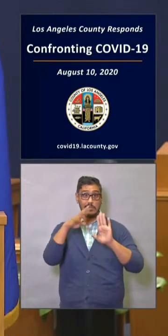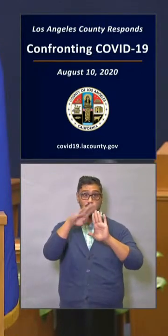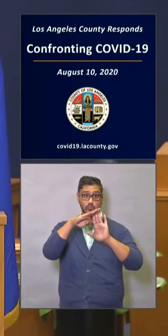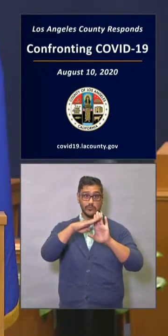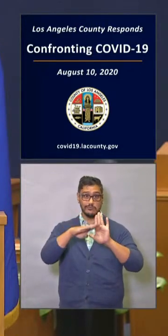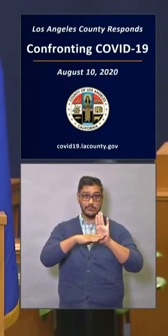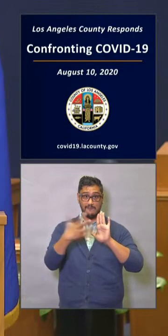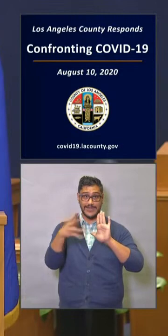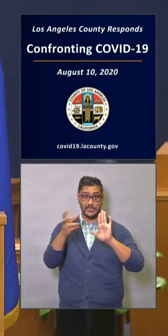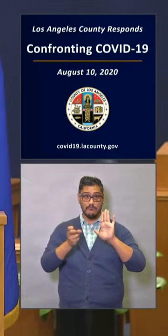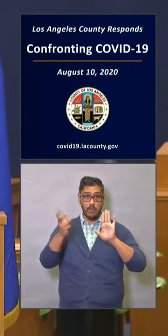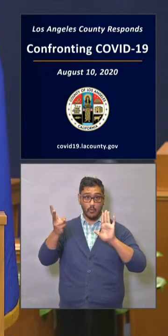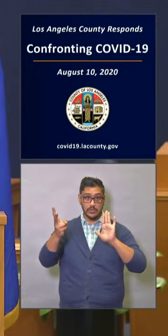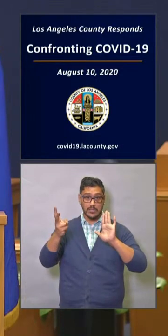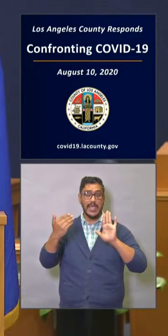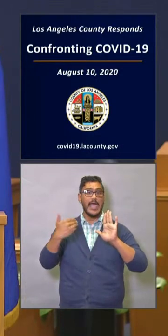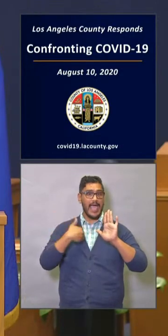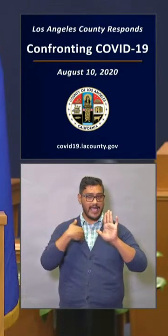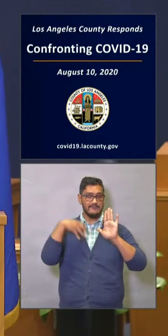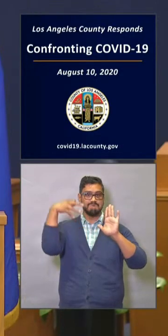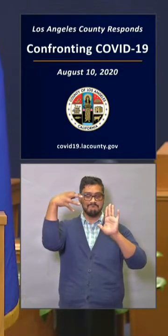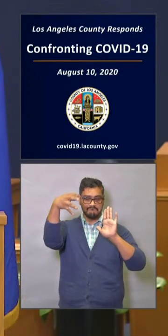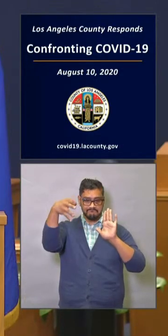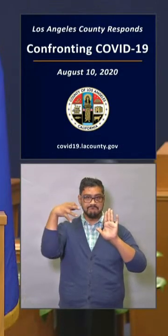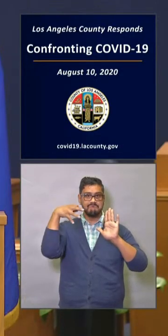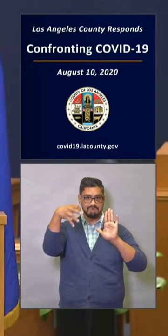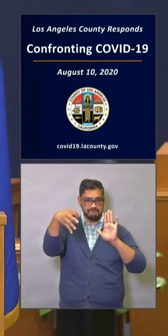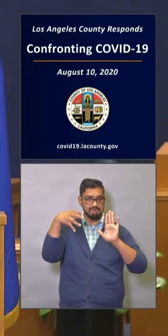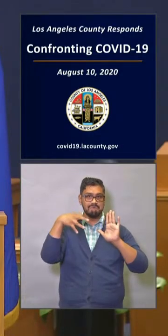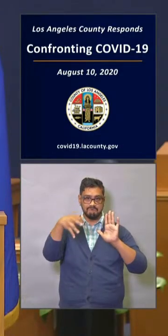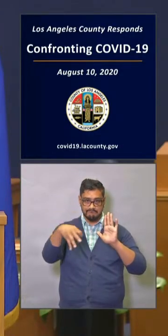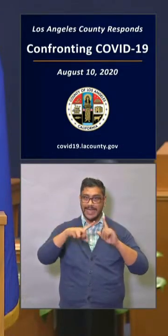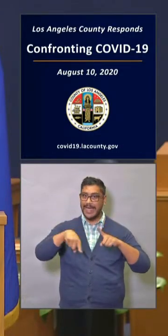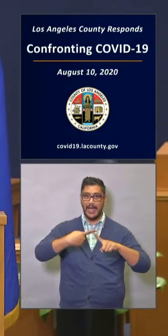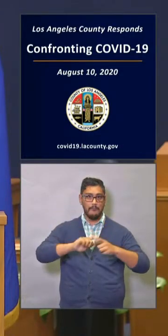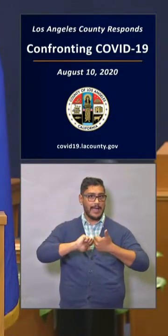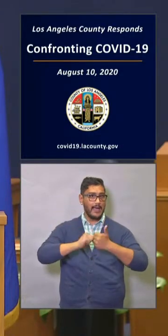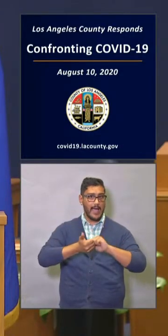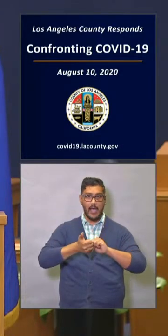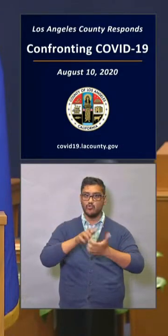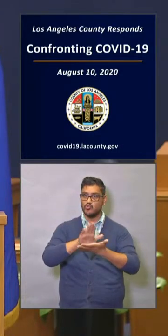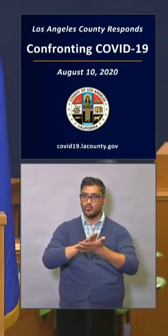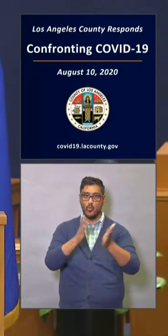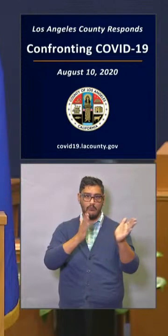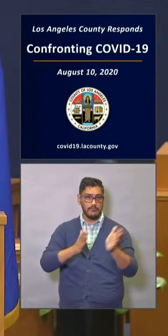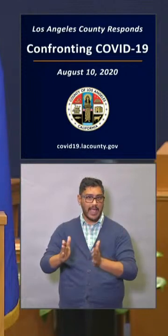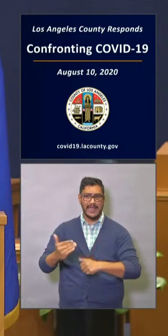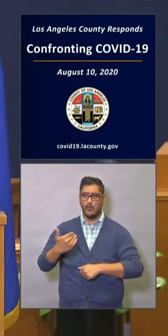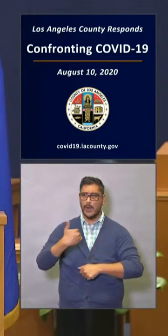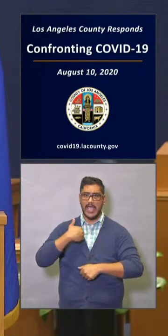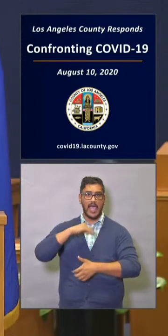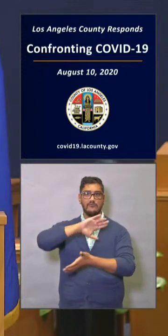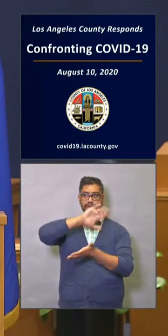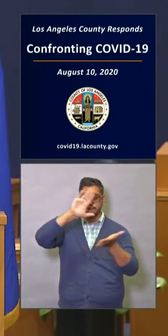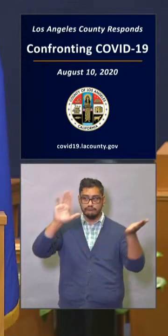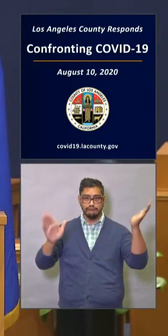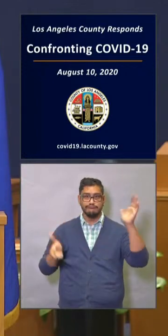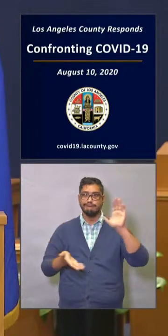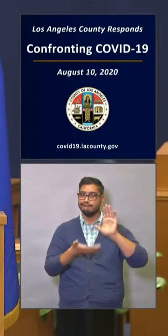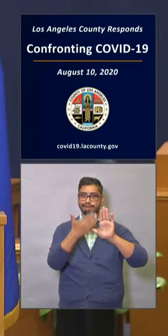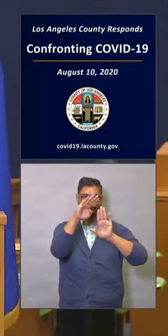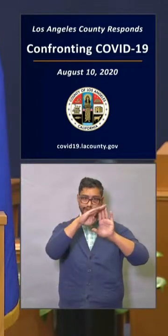been posted, we have detailed instructions on how schools can plan. We actually have an entire protocol